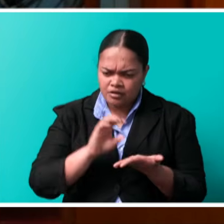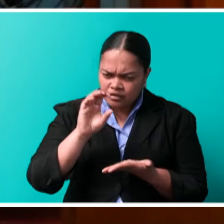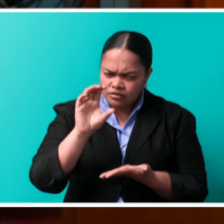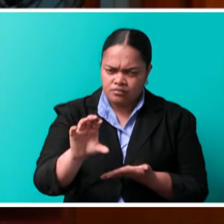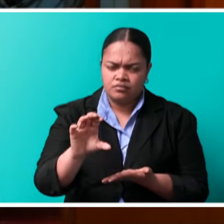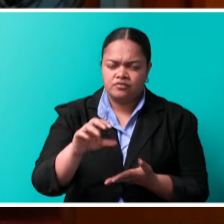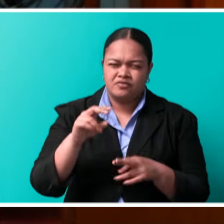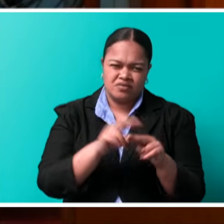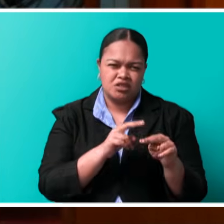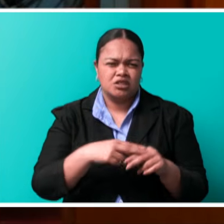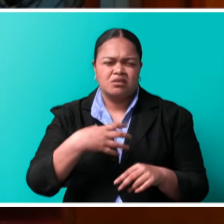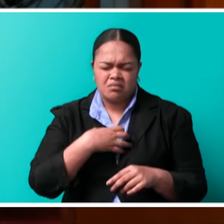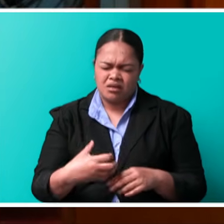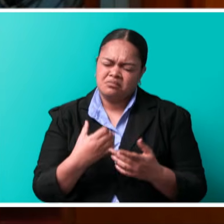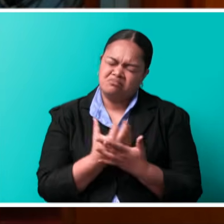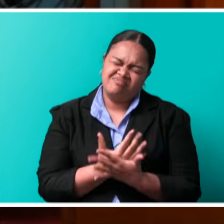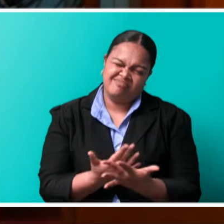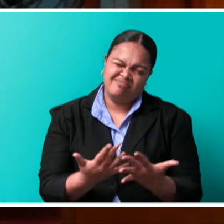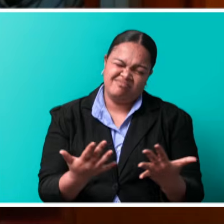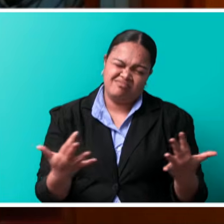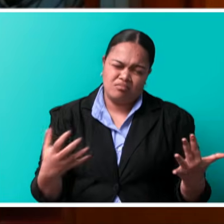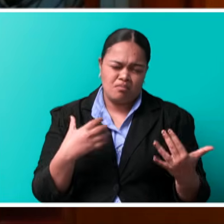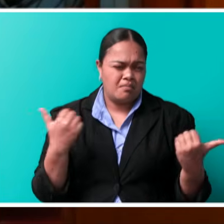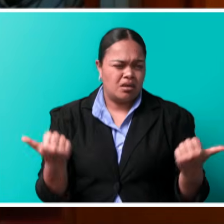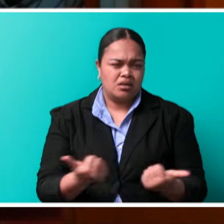must produce and create jobs.